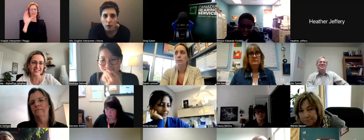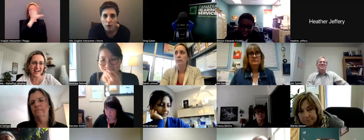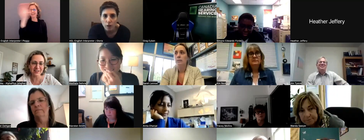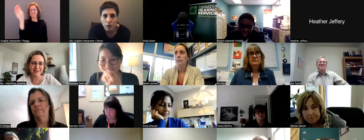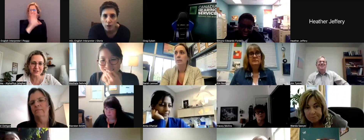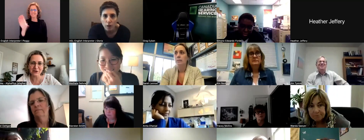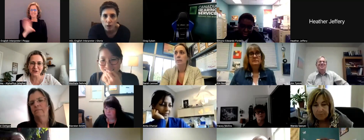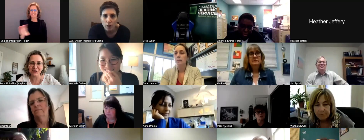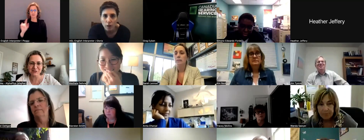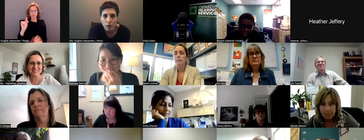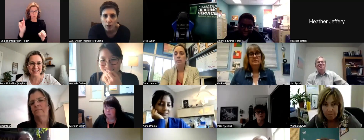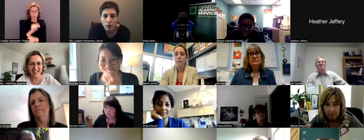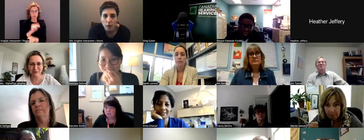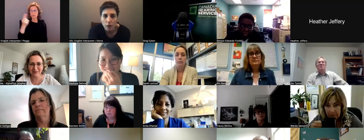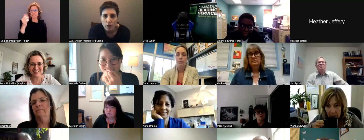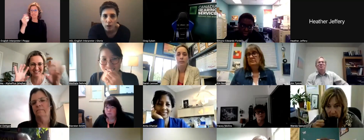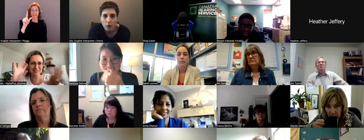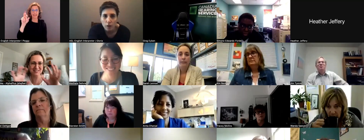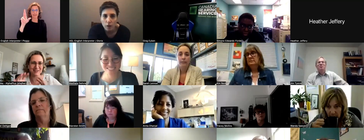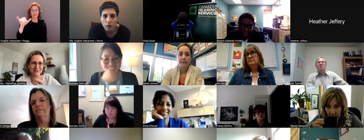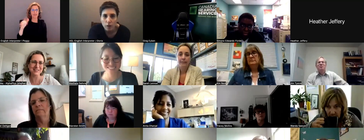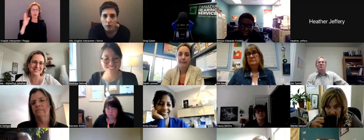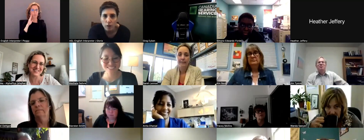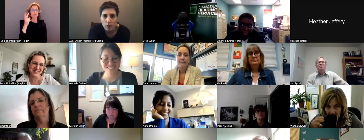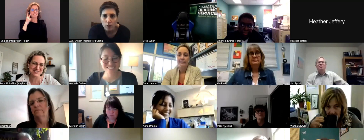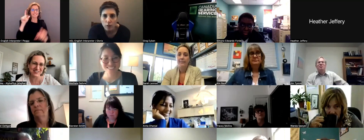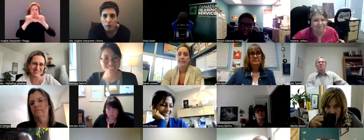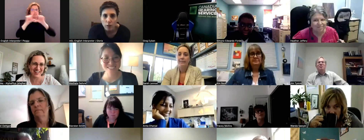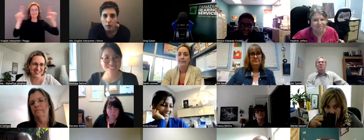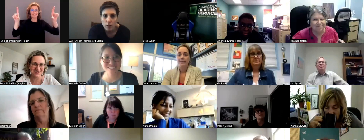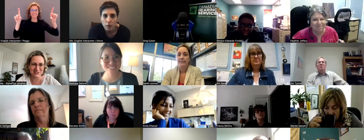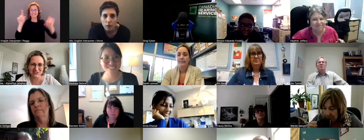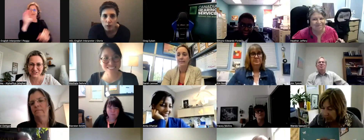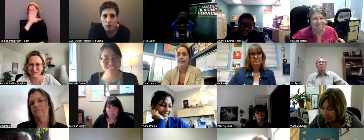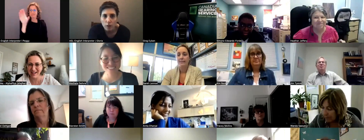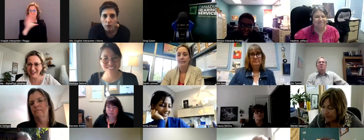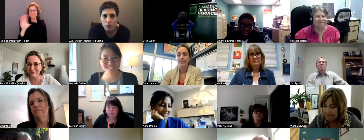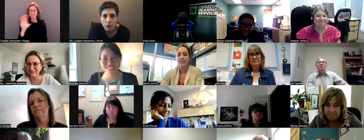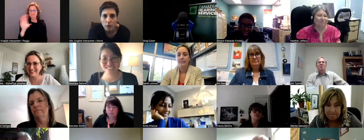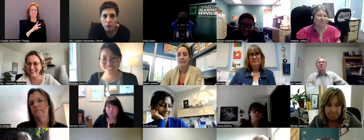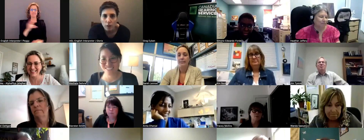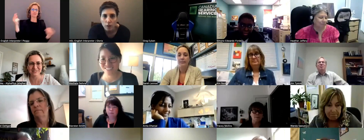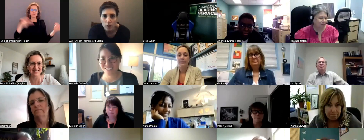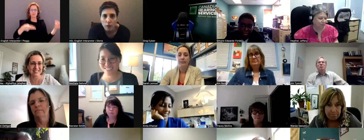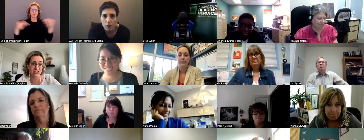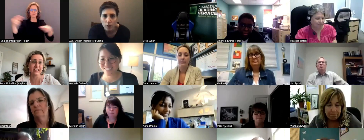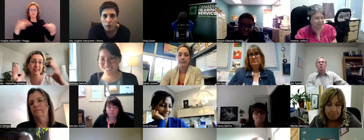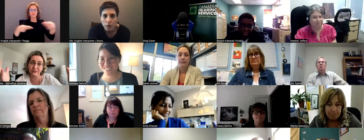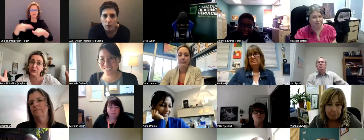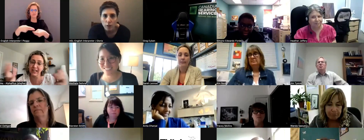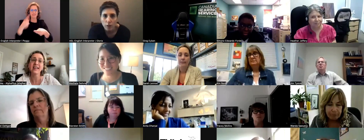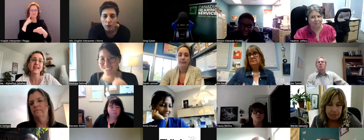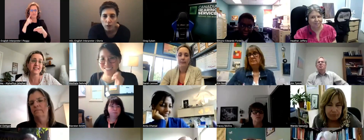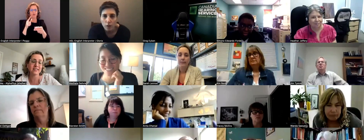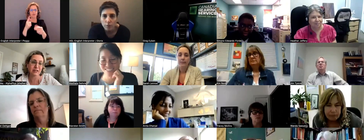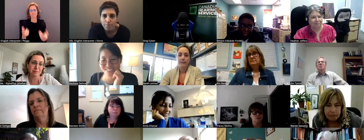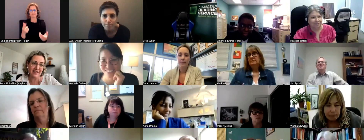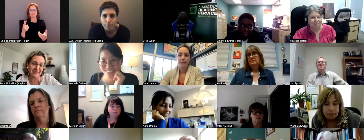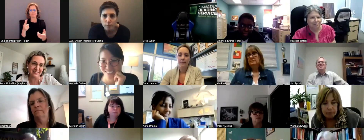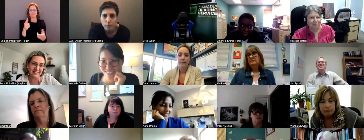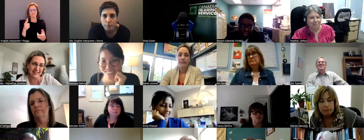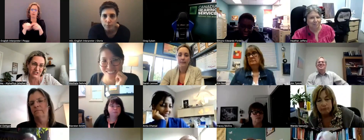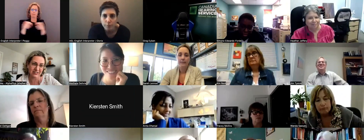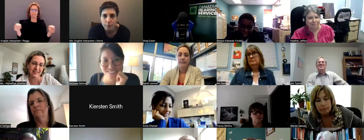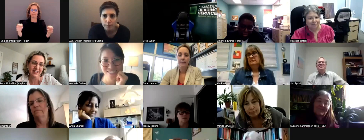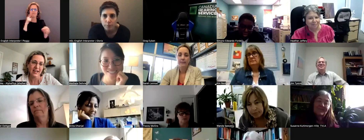you're in the gallery view, you're going to see everybody still with some of the videos on as you're joining back for the end of the session, at least for the end of the